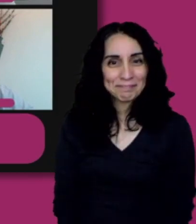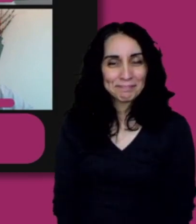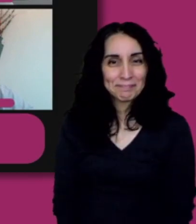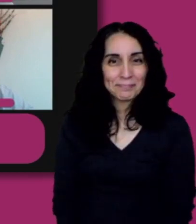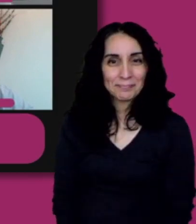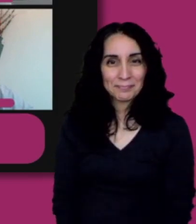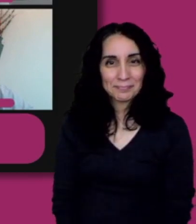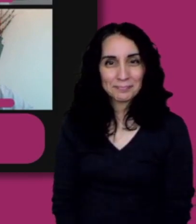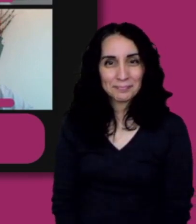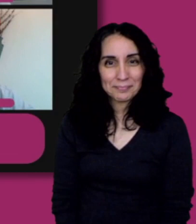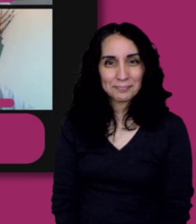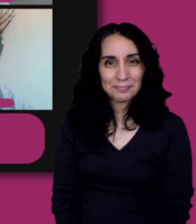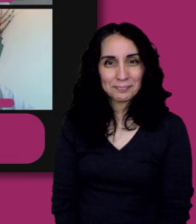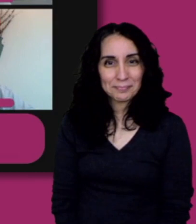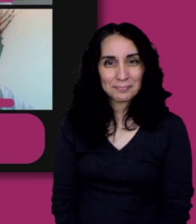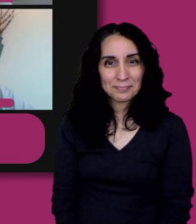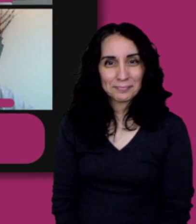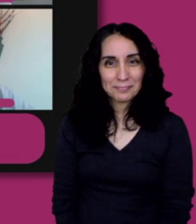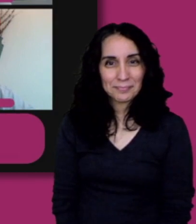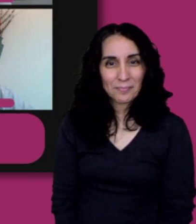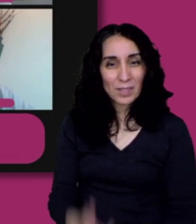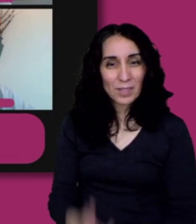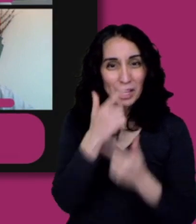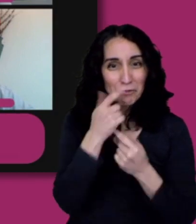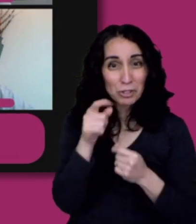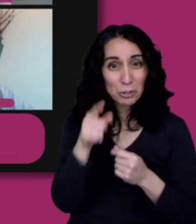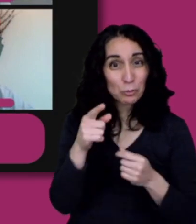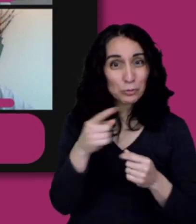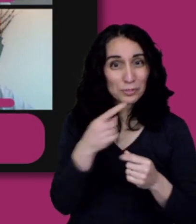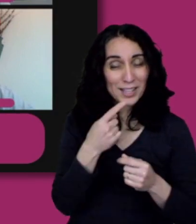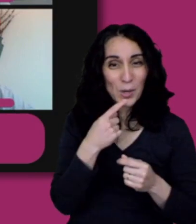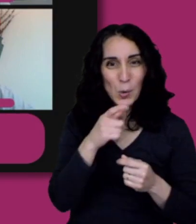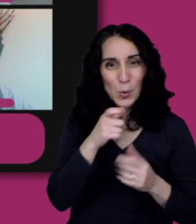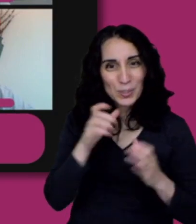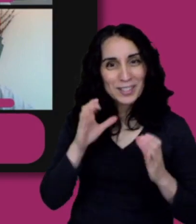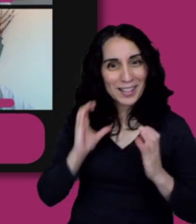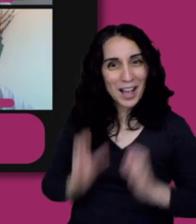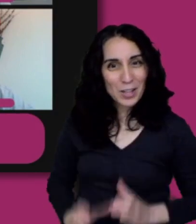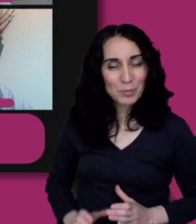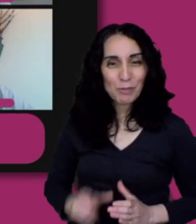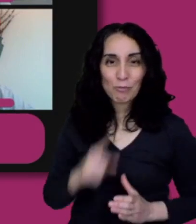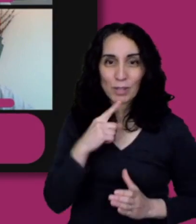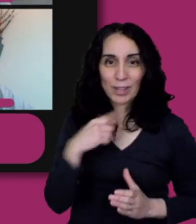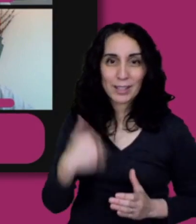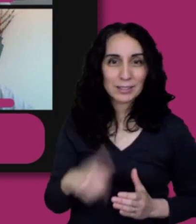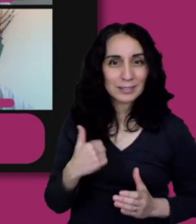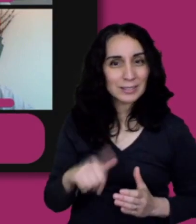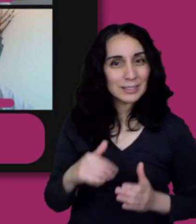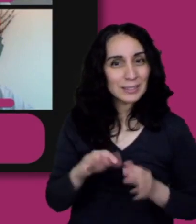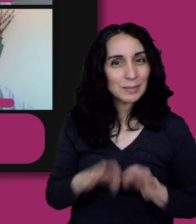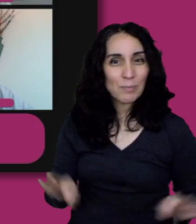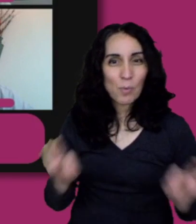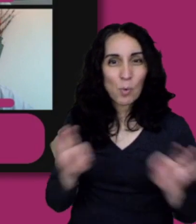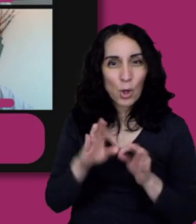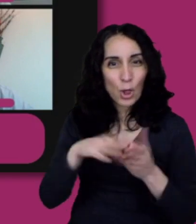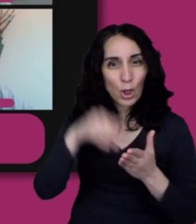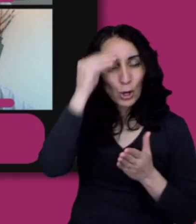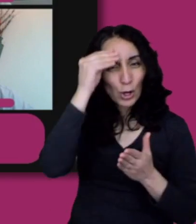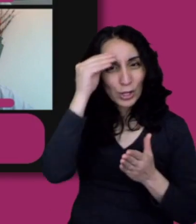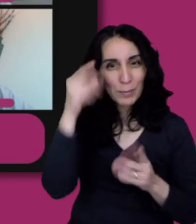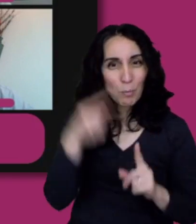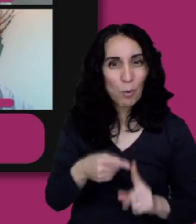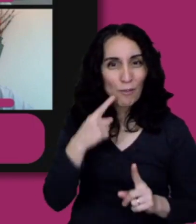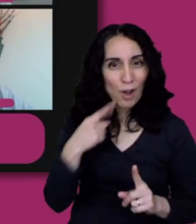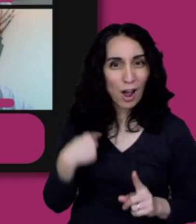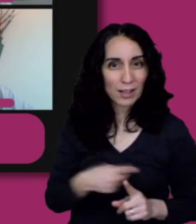before. It's interesting that you mentioned who the customer is. That was one of the biggest learning points for us as a business, for